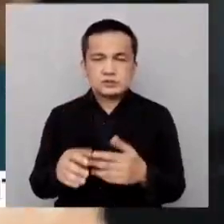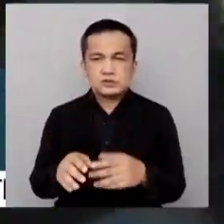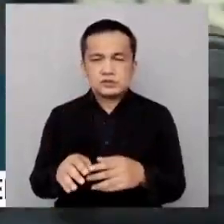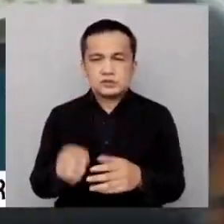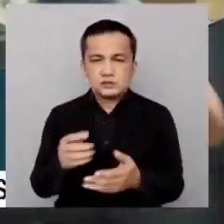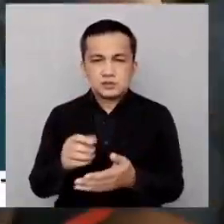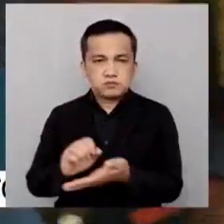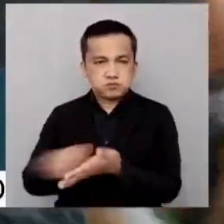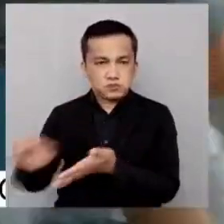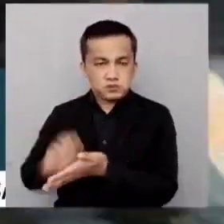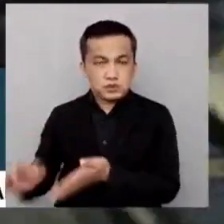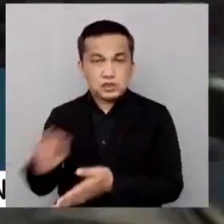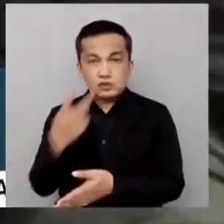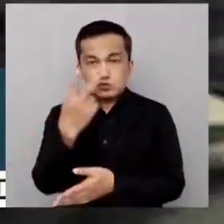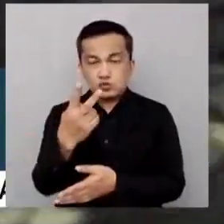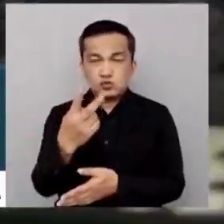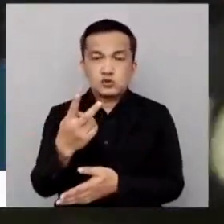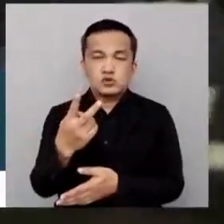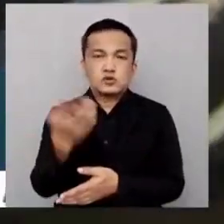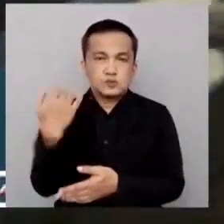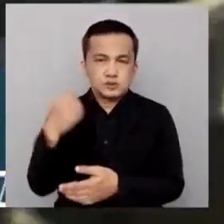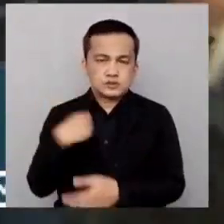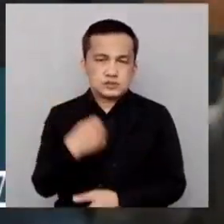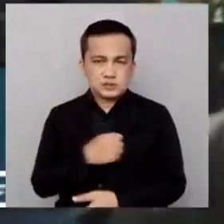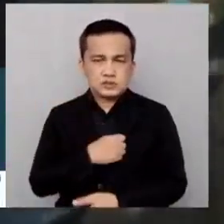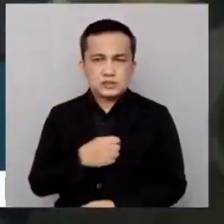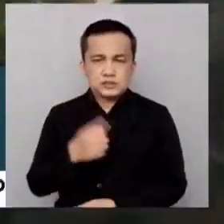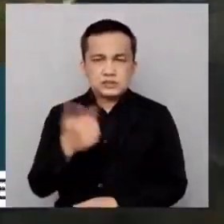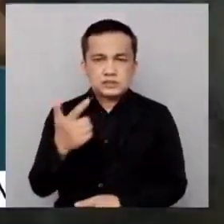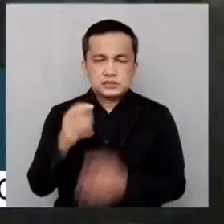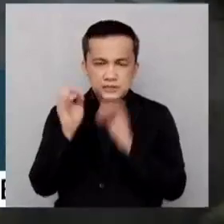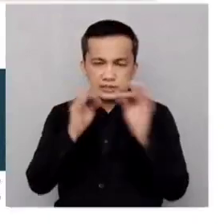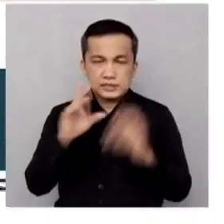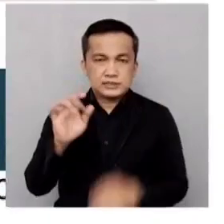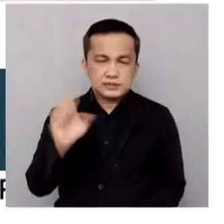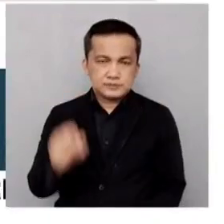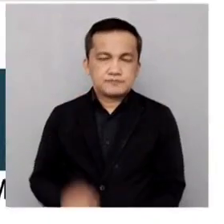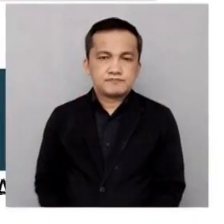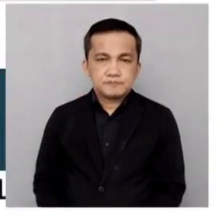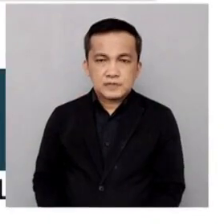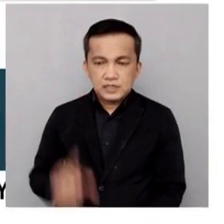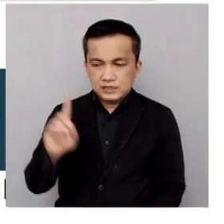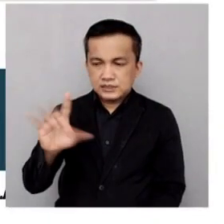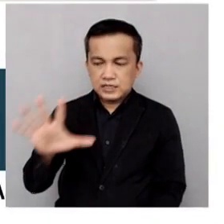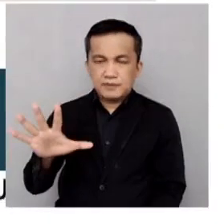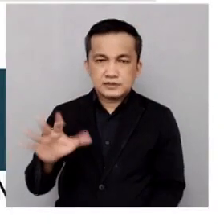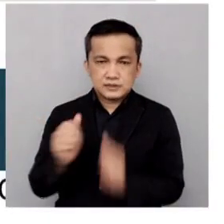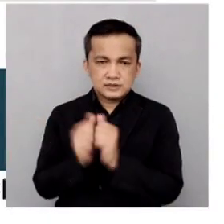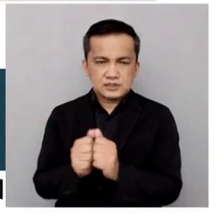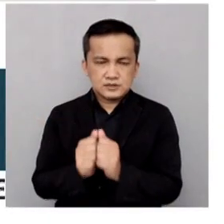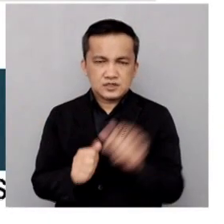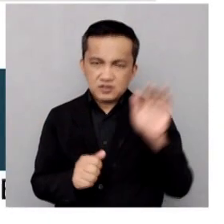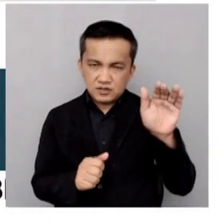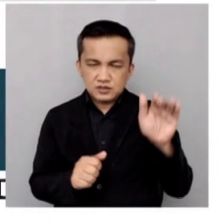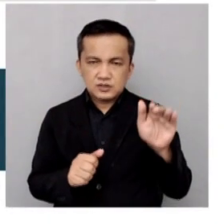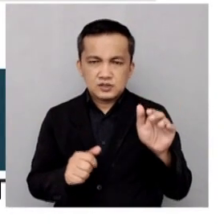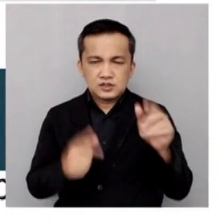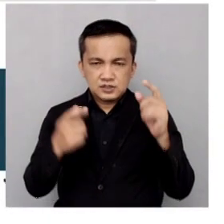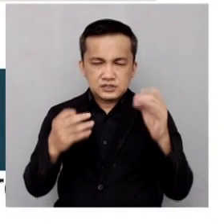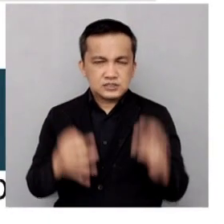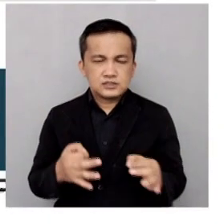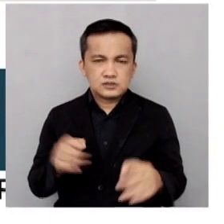of 2 of the former senator's 3 drug cases. De Lima's allies calling the court's decision a grave